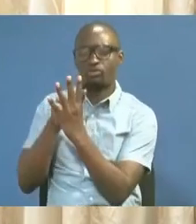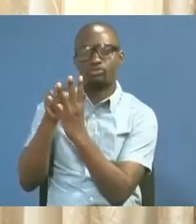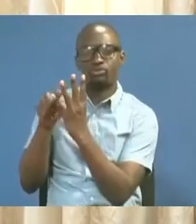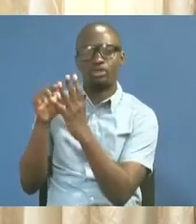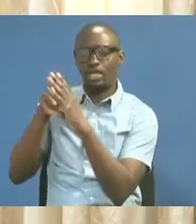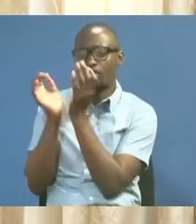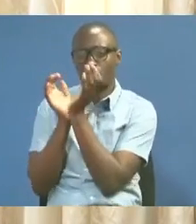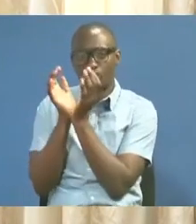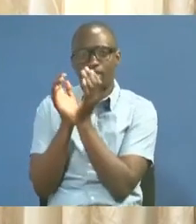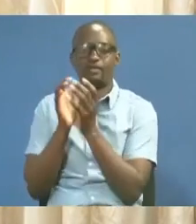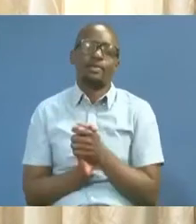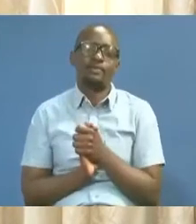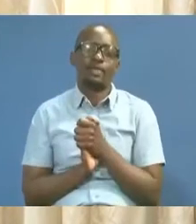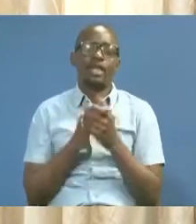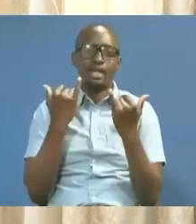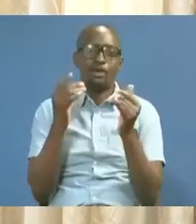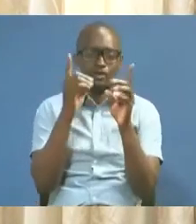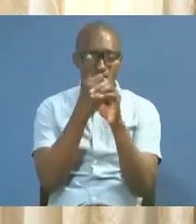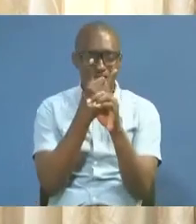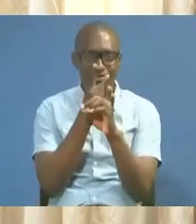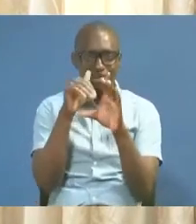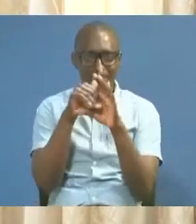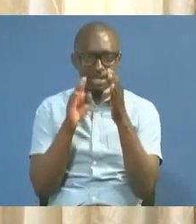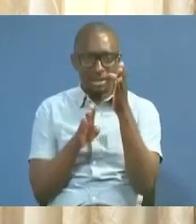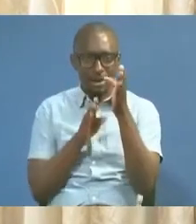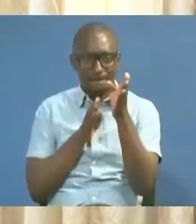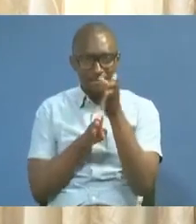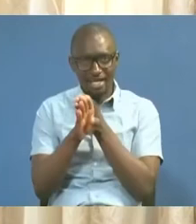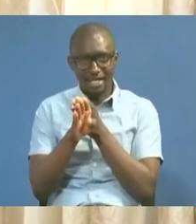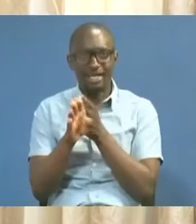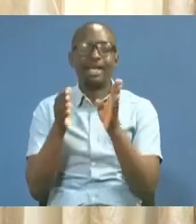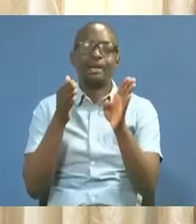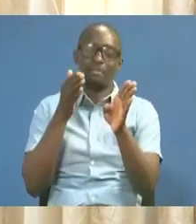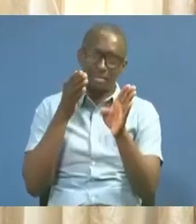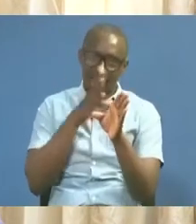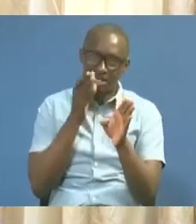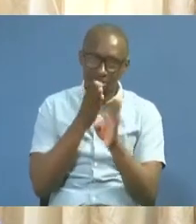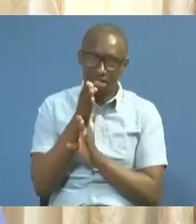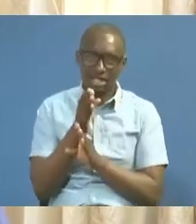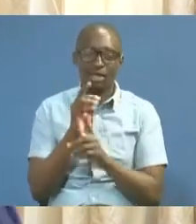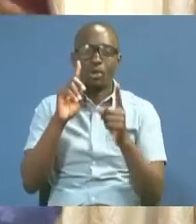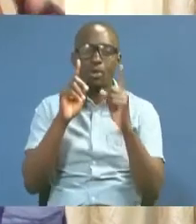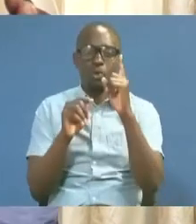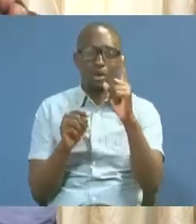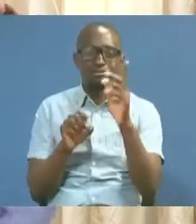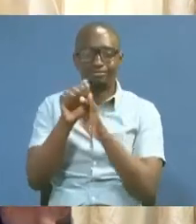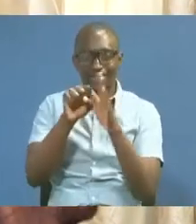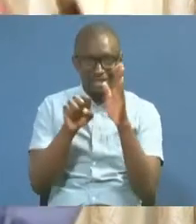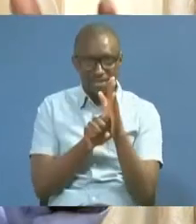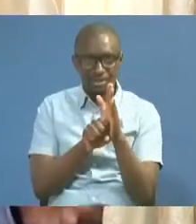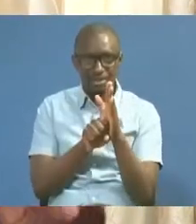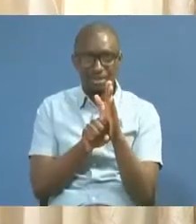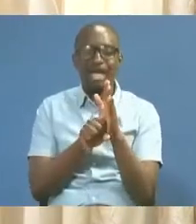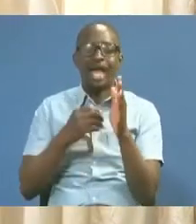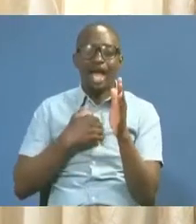So the difference between the minoring and majoring is that one subject has more weight,